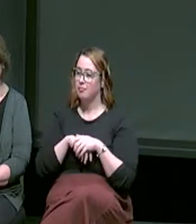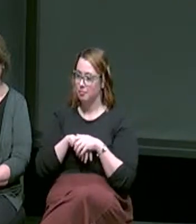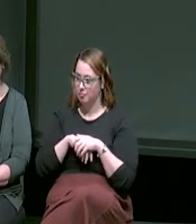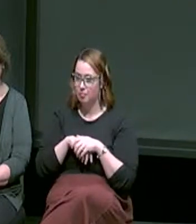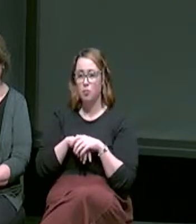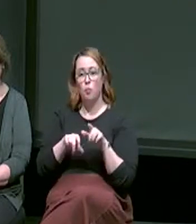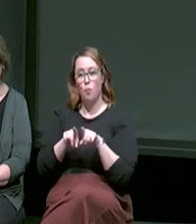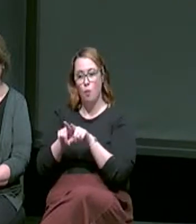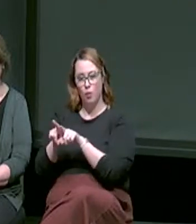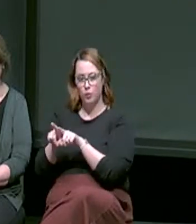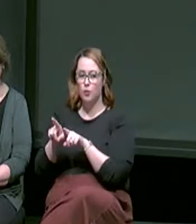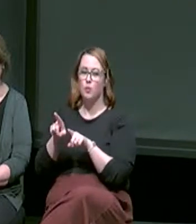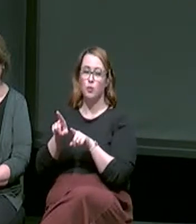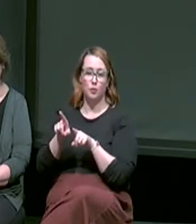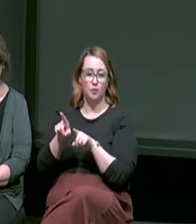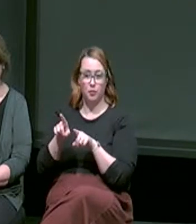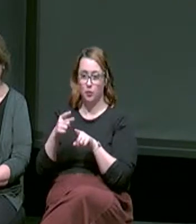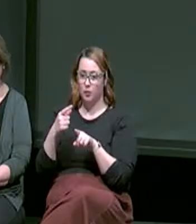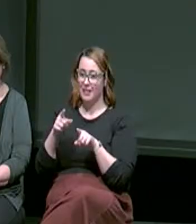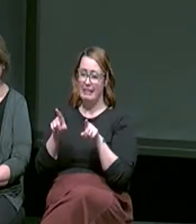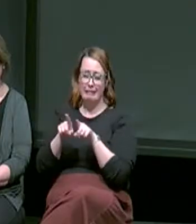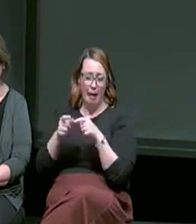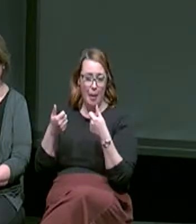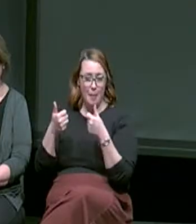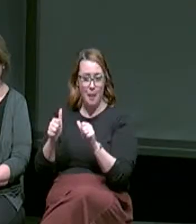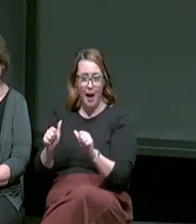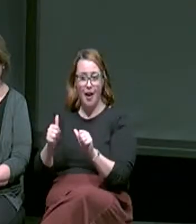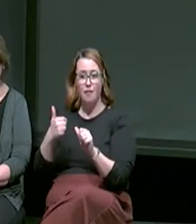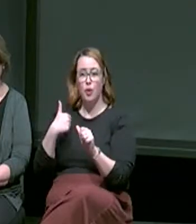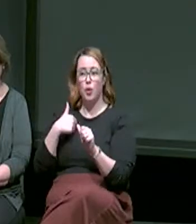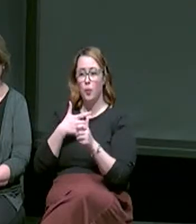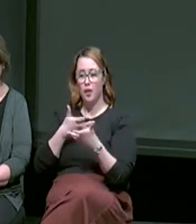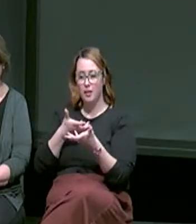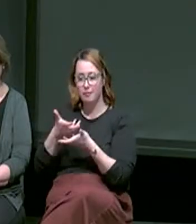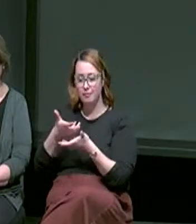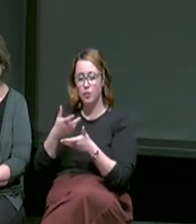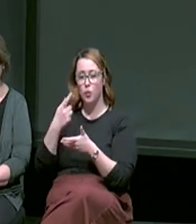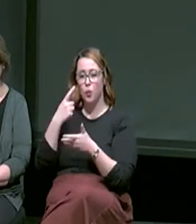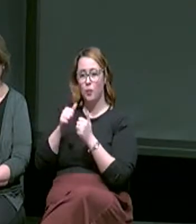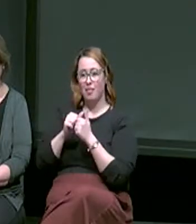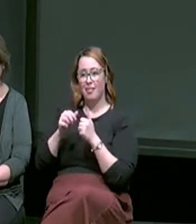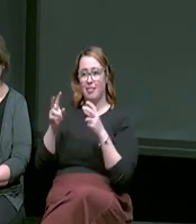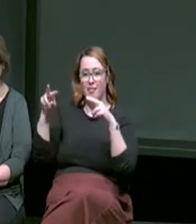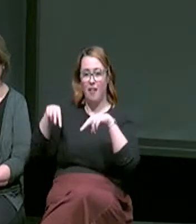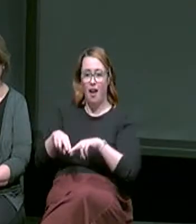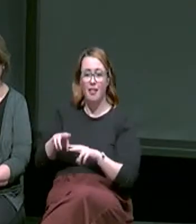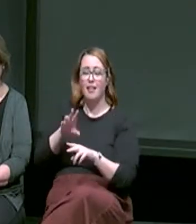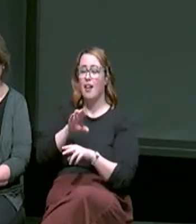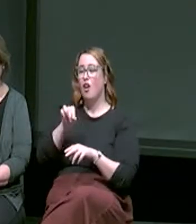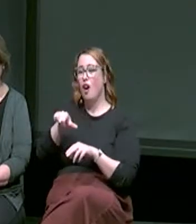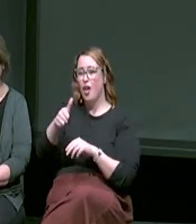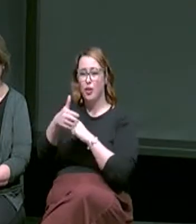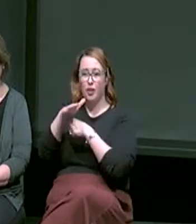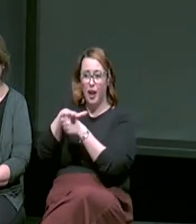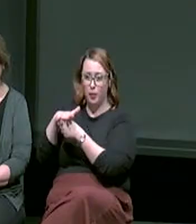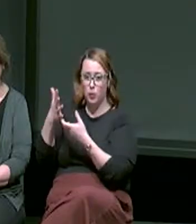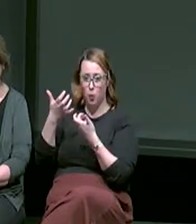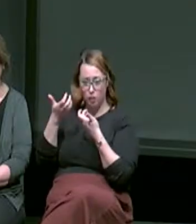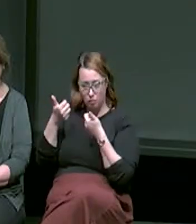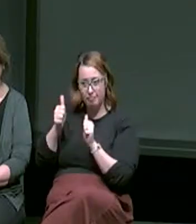that's also the same effort that we bring to our folks on the Merriman Valley. That's the same effort that we want to bring to other